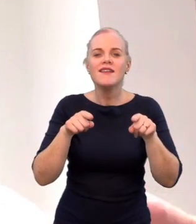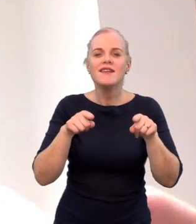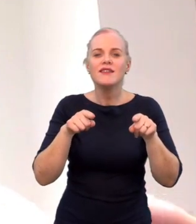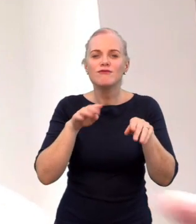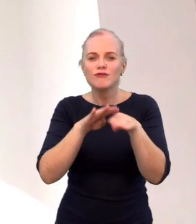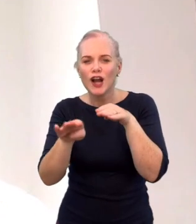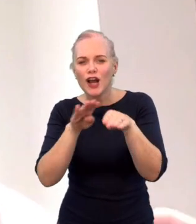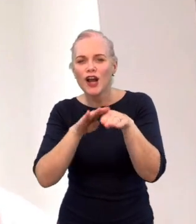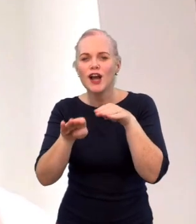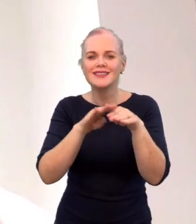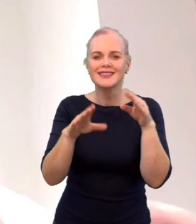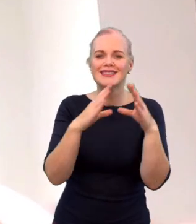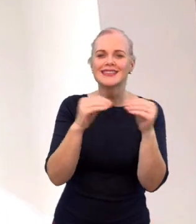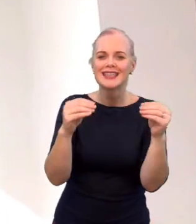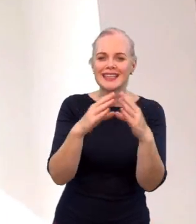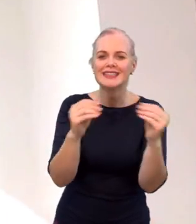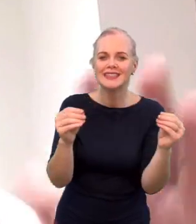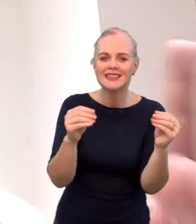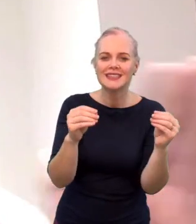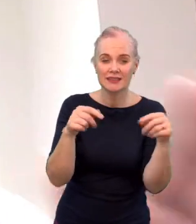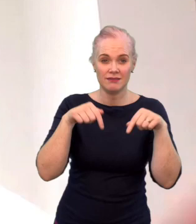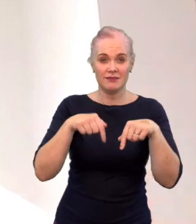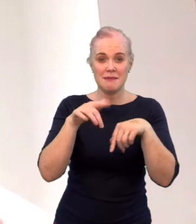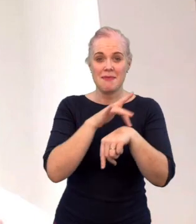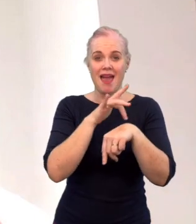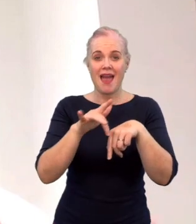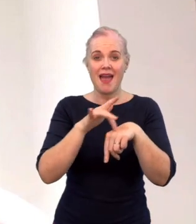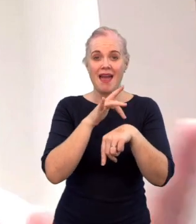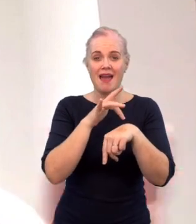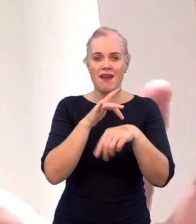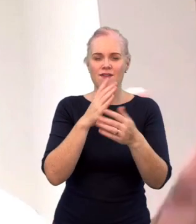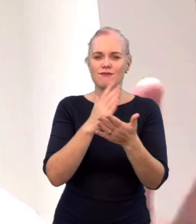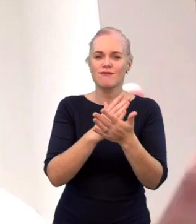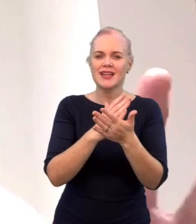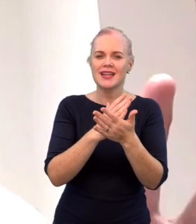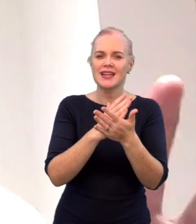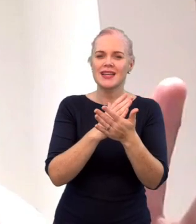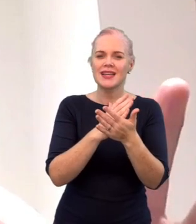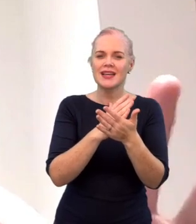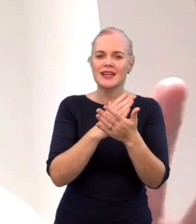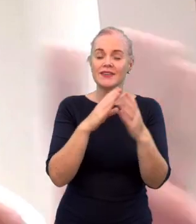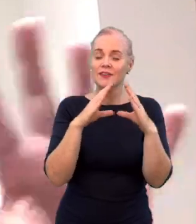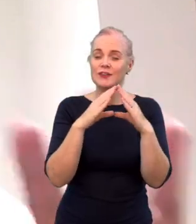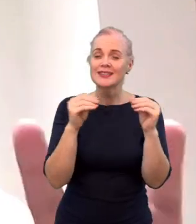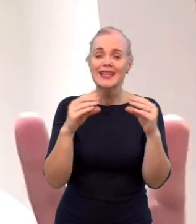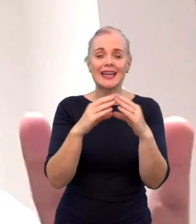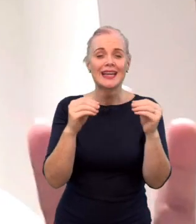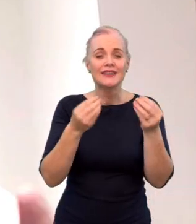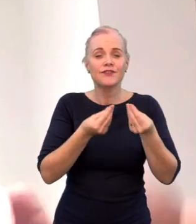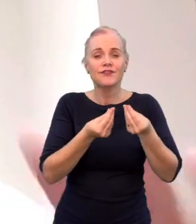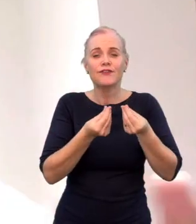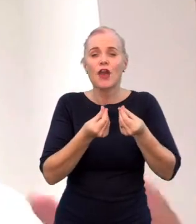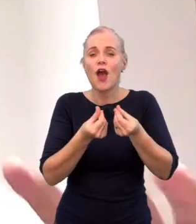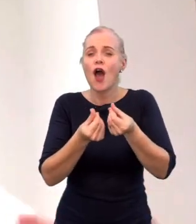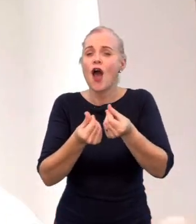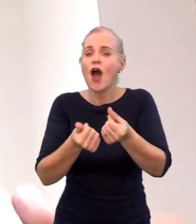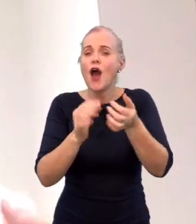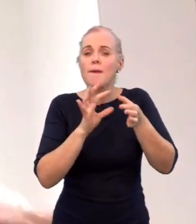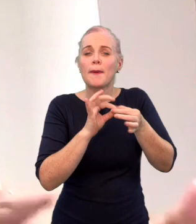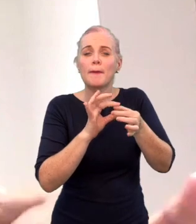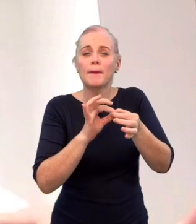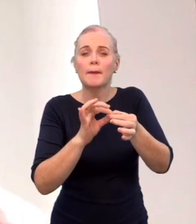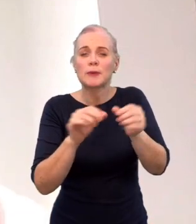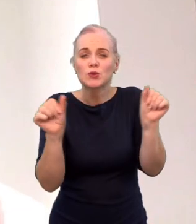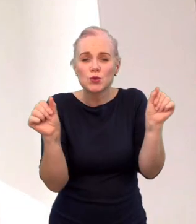their feet as well and they're like rehearsing some scenes, especially in this play more than a more sort of like traditional play, because the scenes are